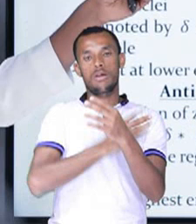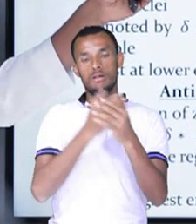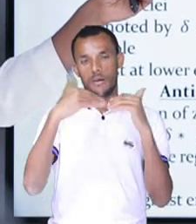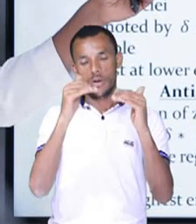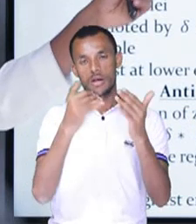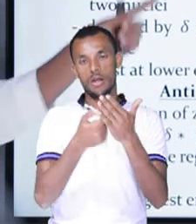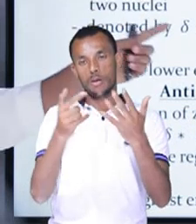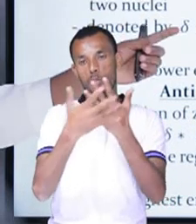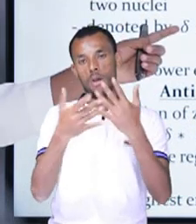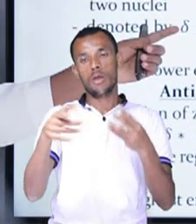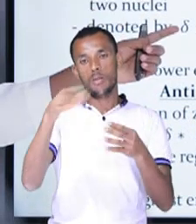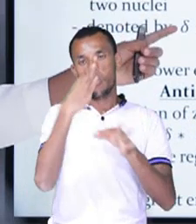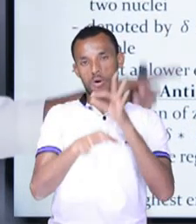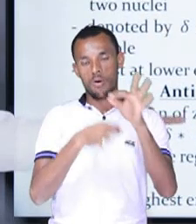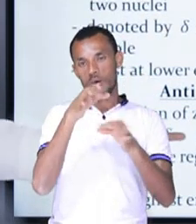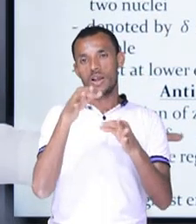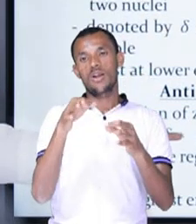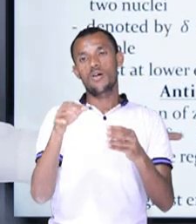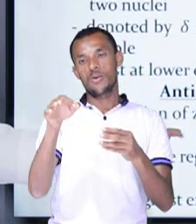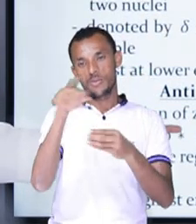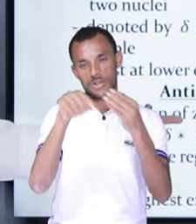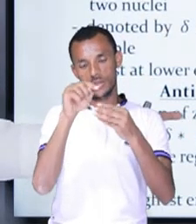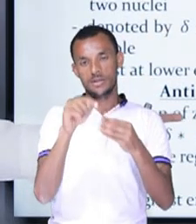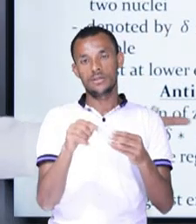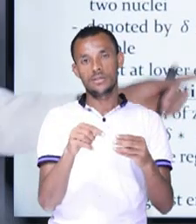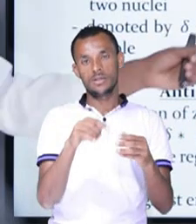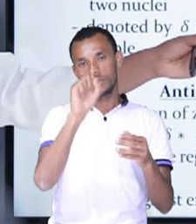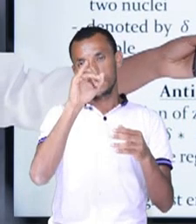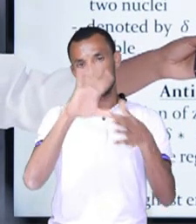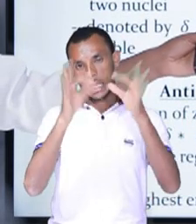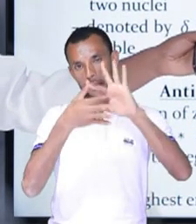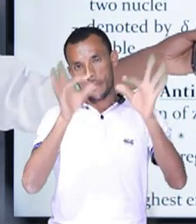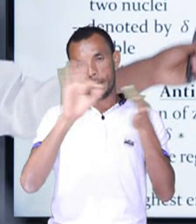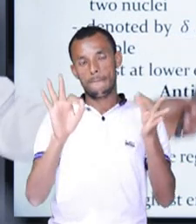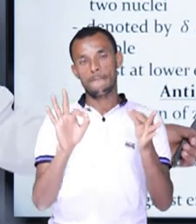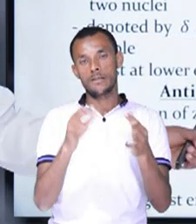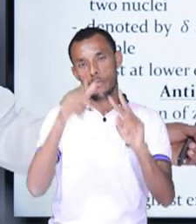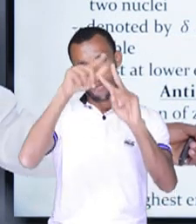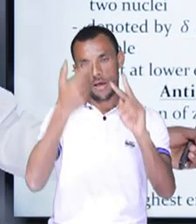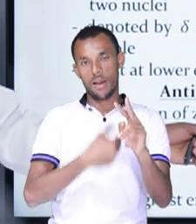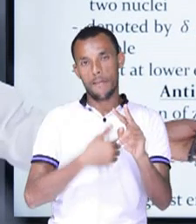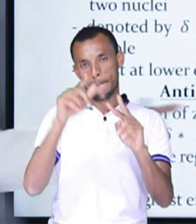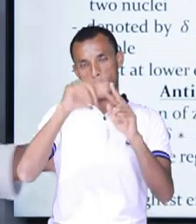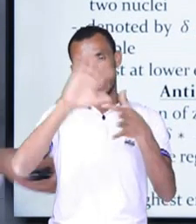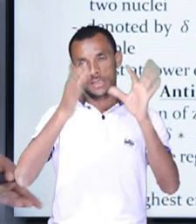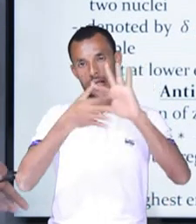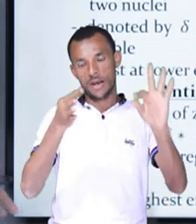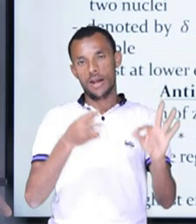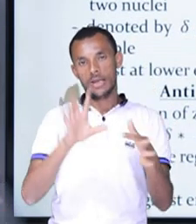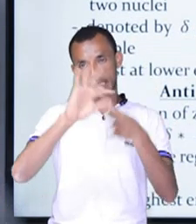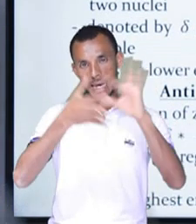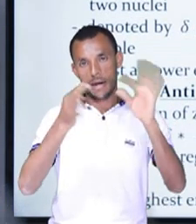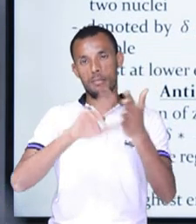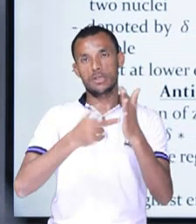Look, in bonding molecular orbital, denoted by sigma. This one is sigma star. This is denoted by pi. This one is pi star. A star